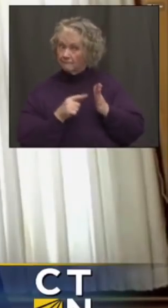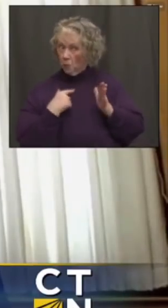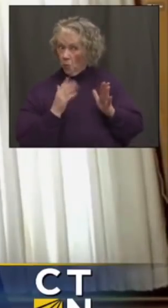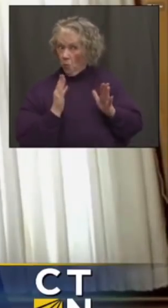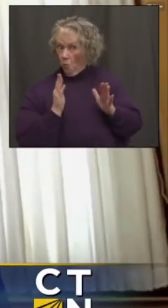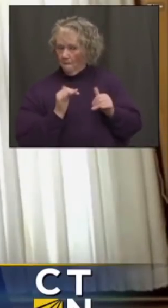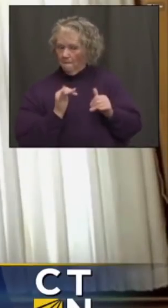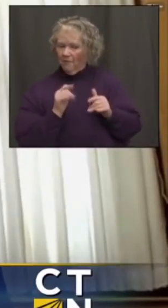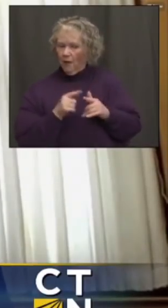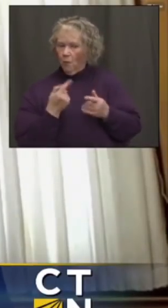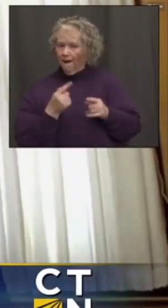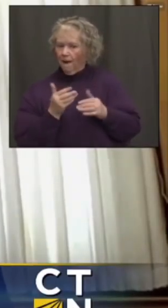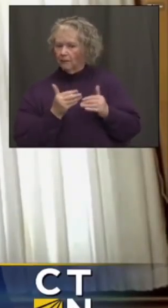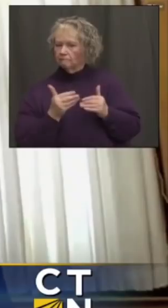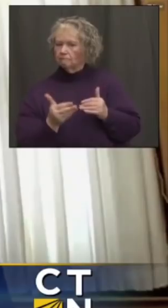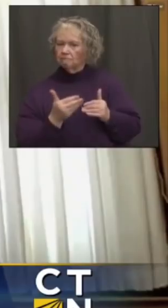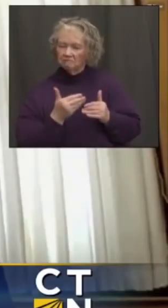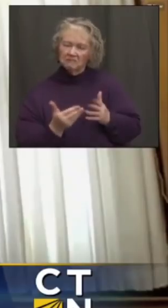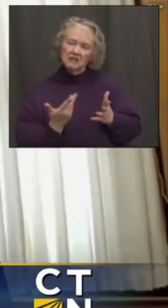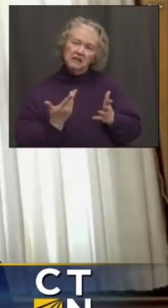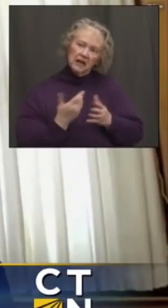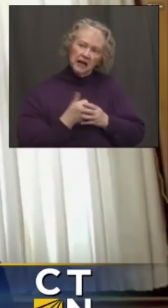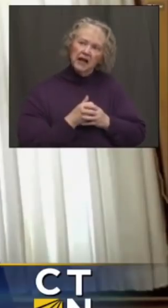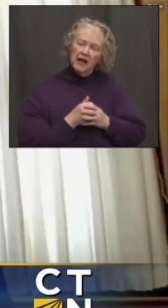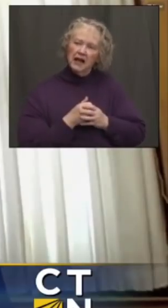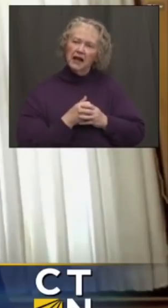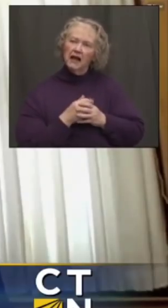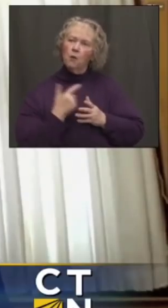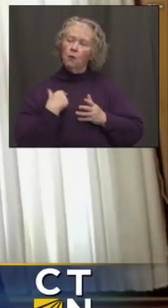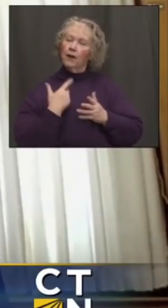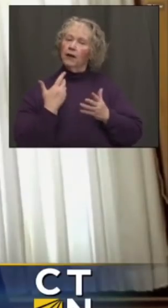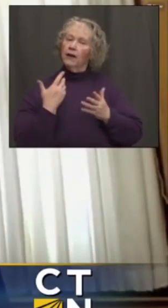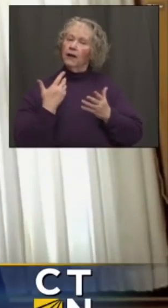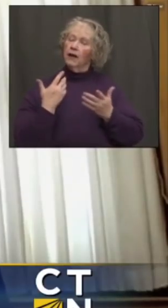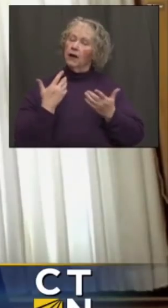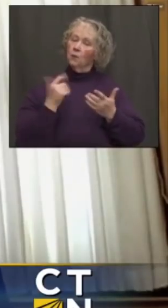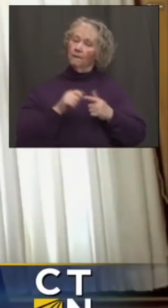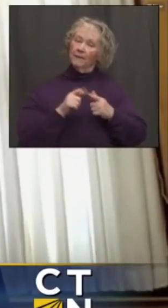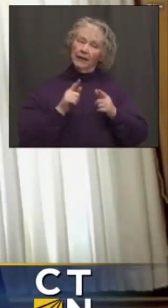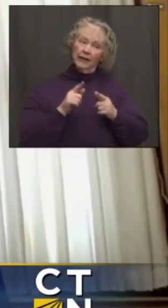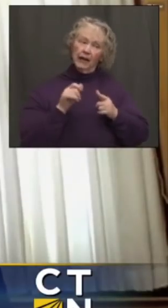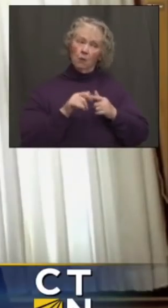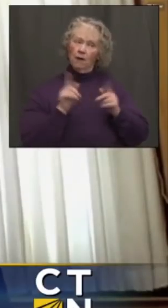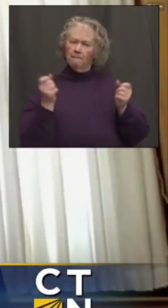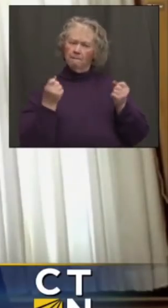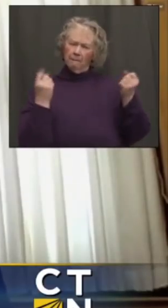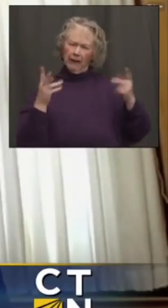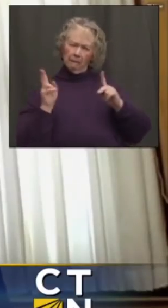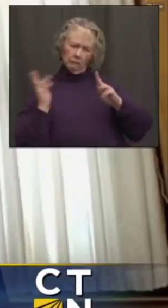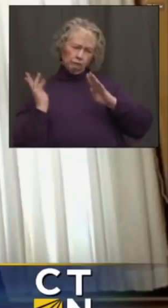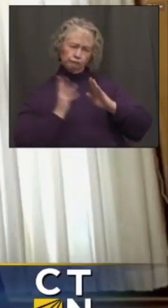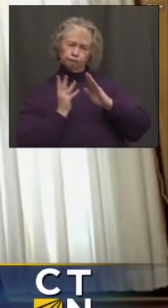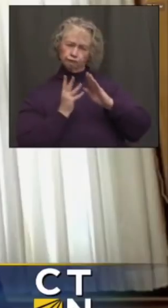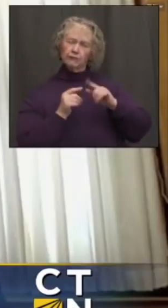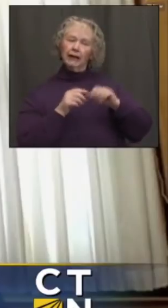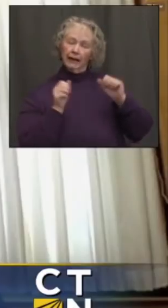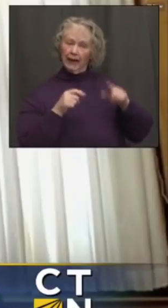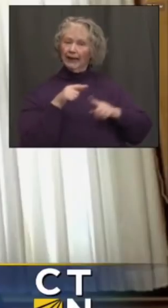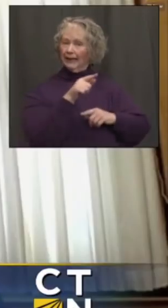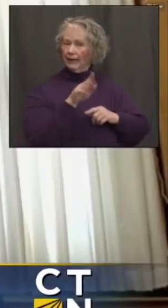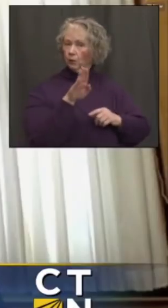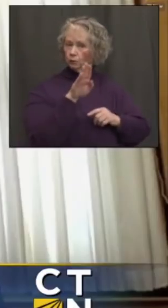Yes, we are. We have applications into FEMA, which are being reviewed, and sites are being evaluated right now. And so we're excited